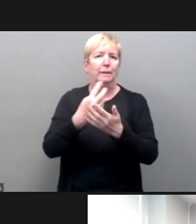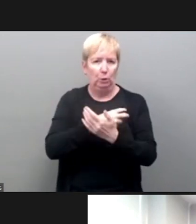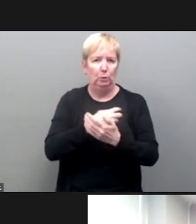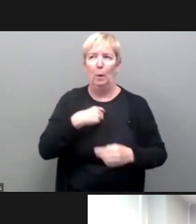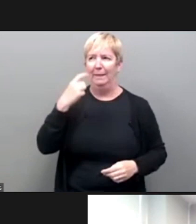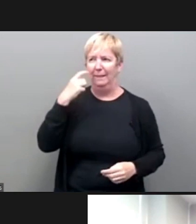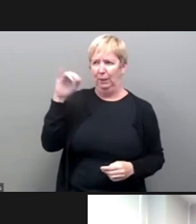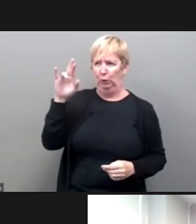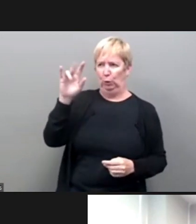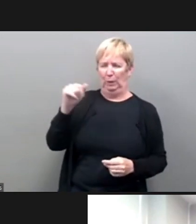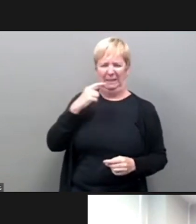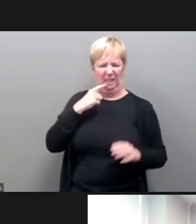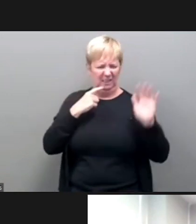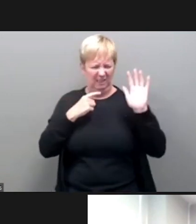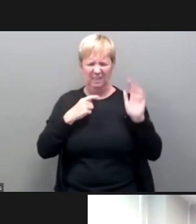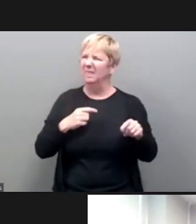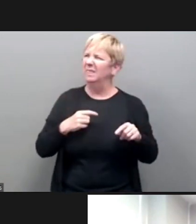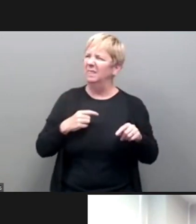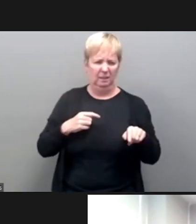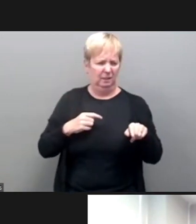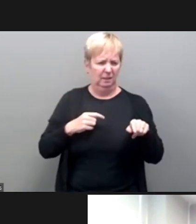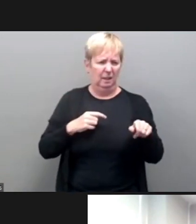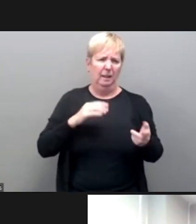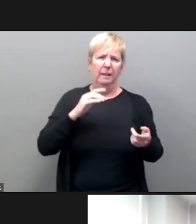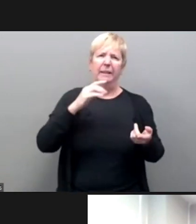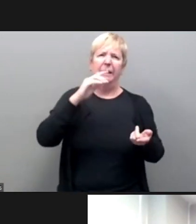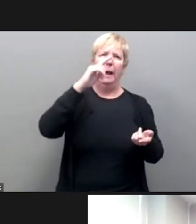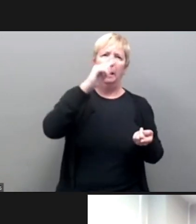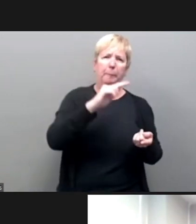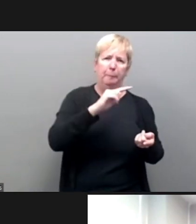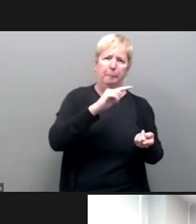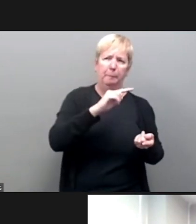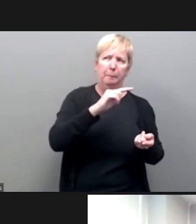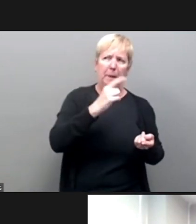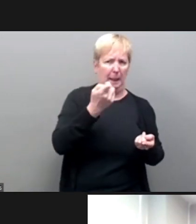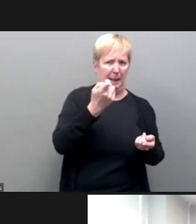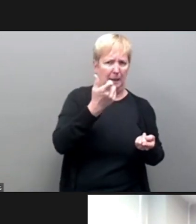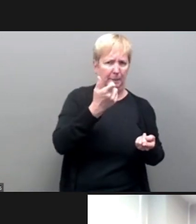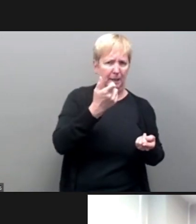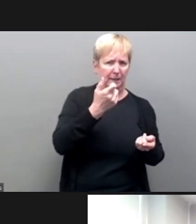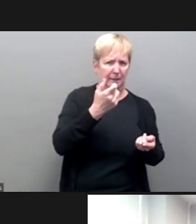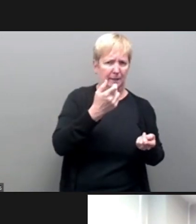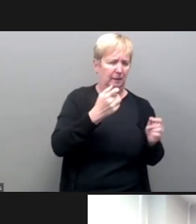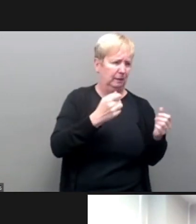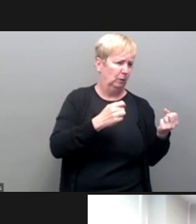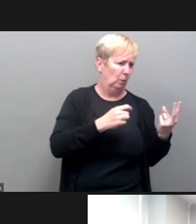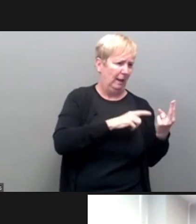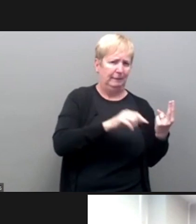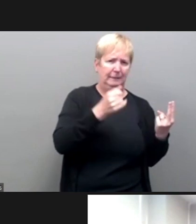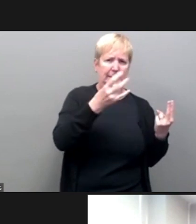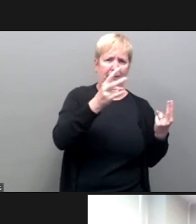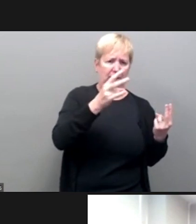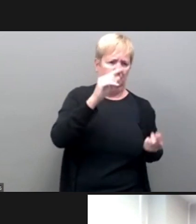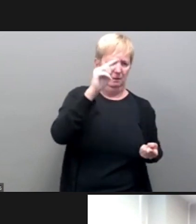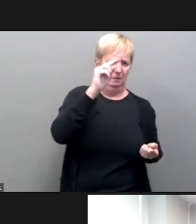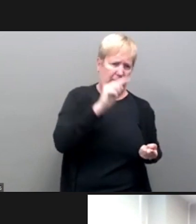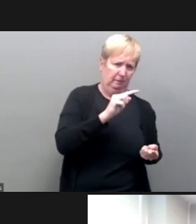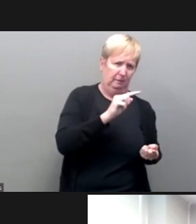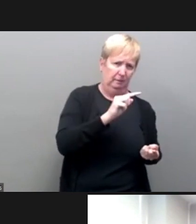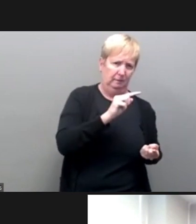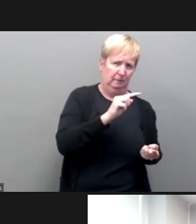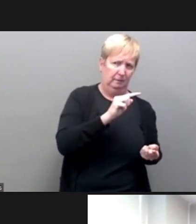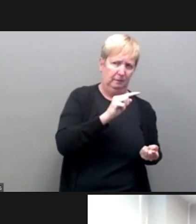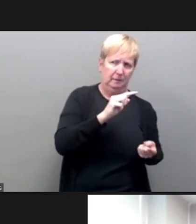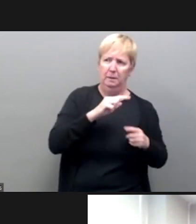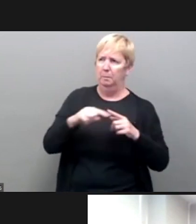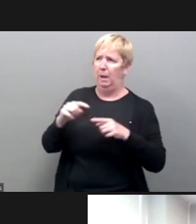is, hey, I saw the numbers pop down a little bit in that 16, 17 group, but didn't see them